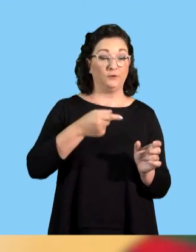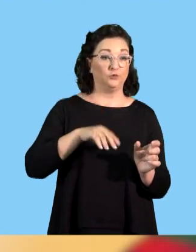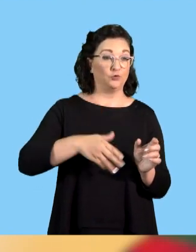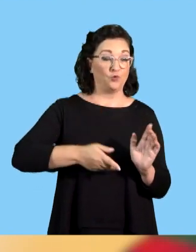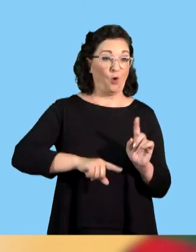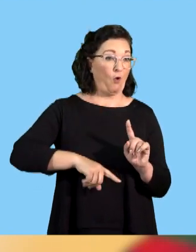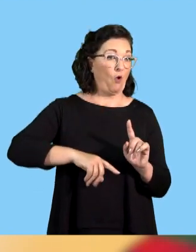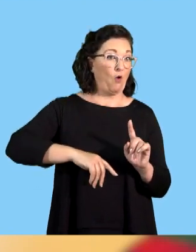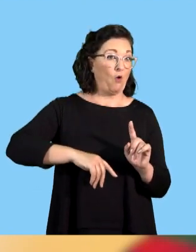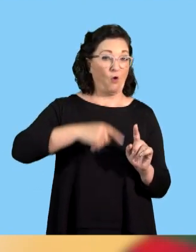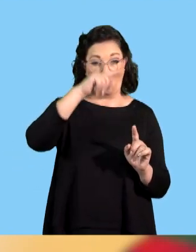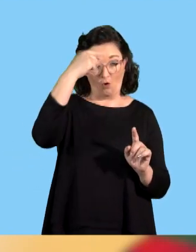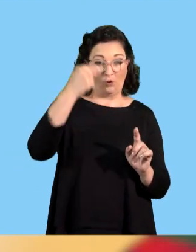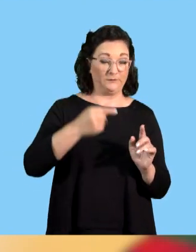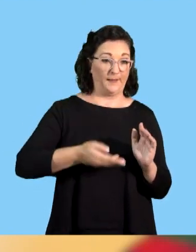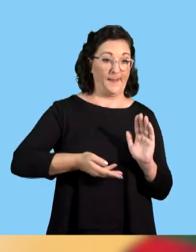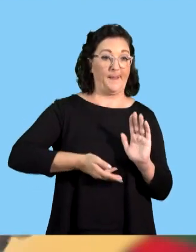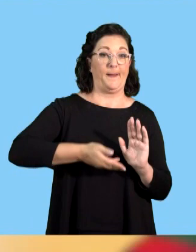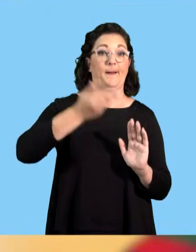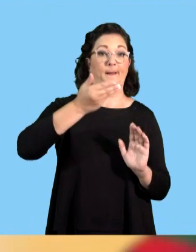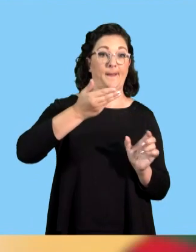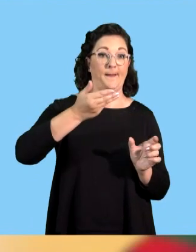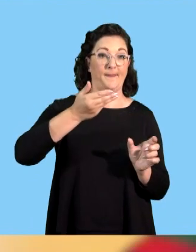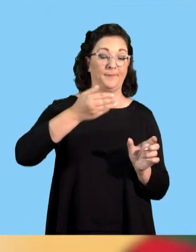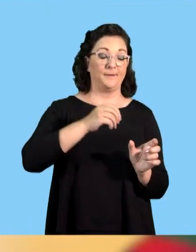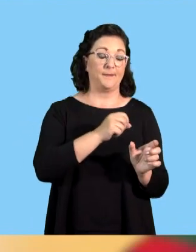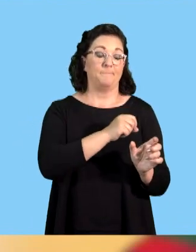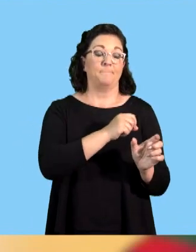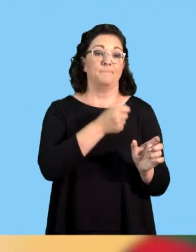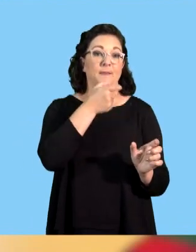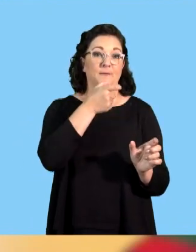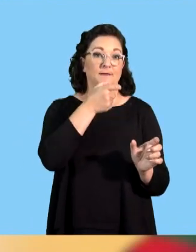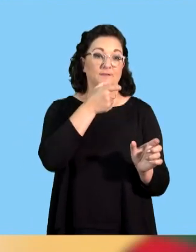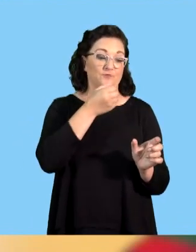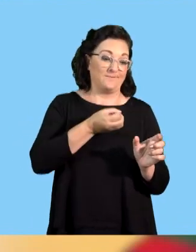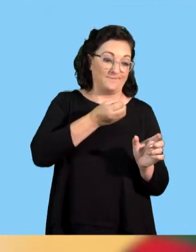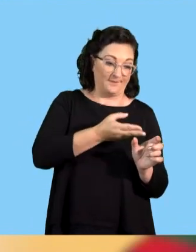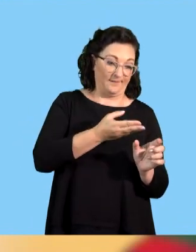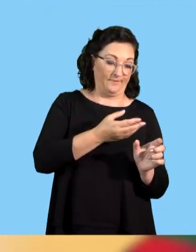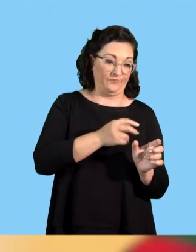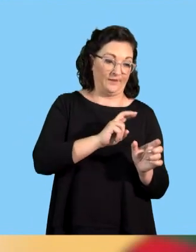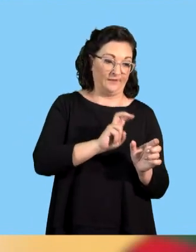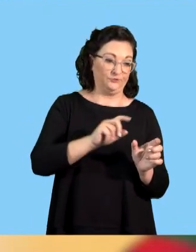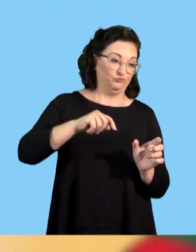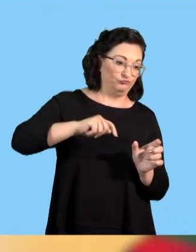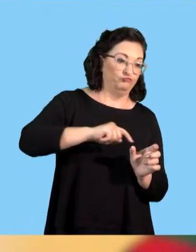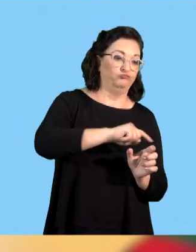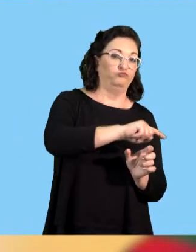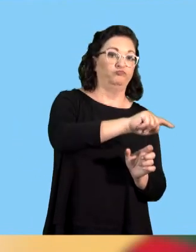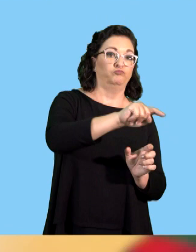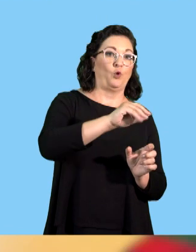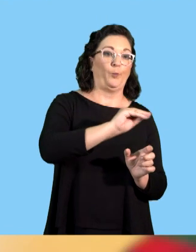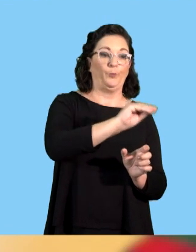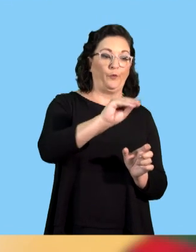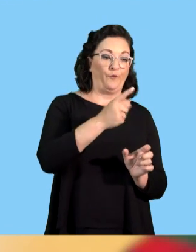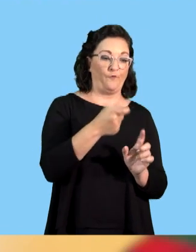hot. So remember, as the battery supplies energy into the circuit, the electrons receive that energy and start moving in